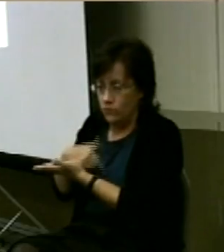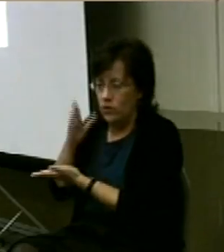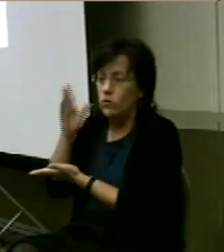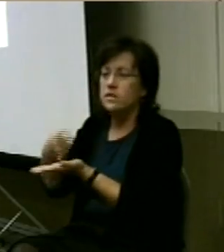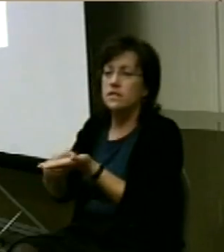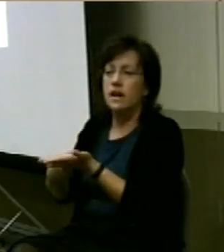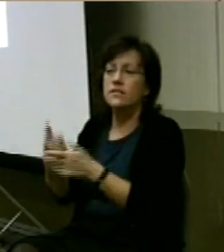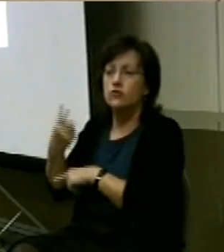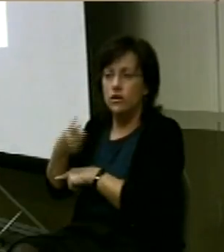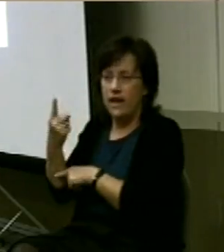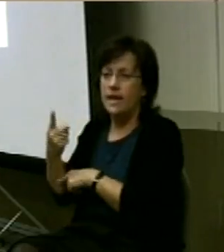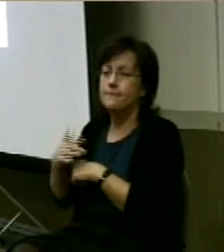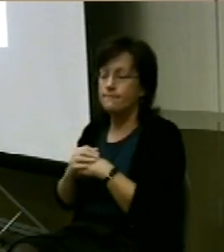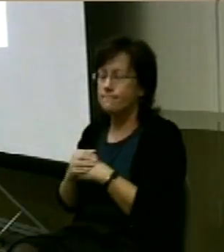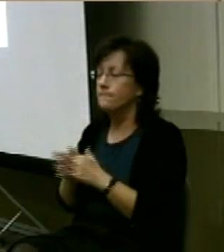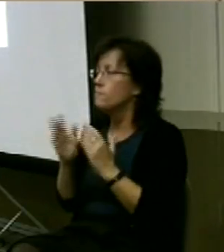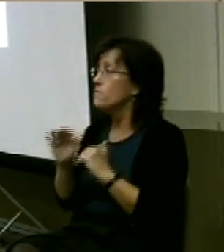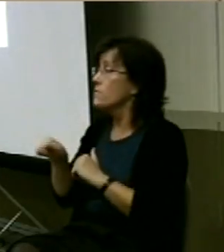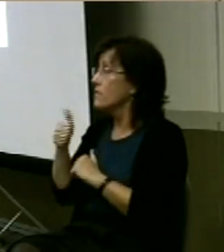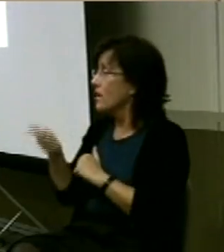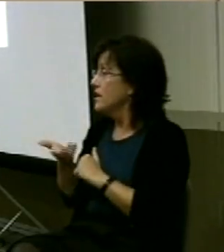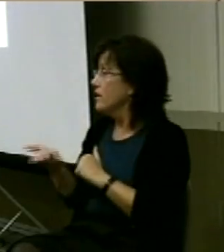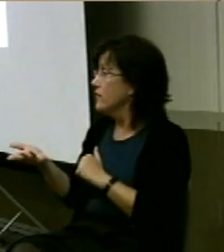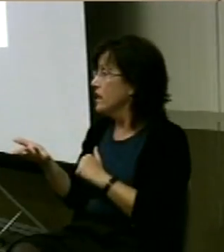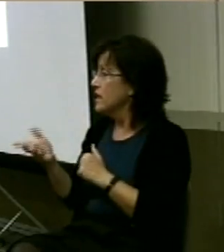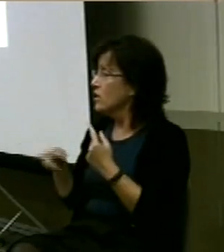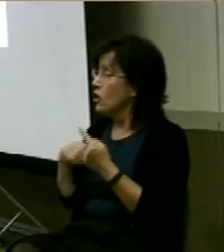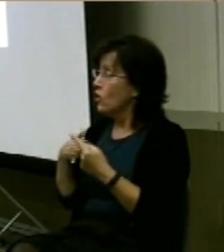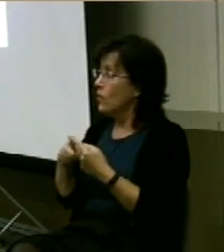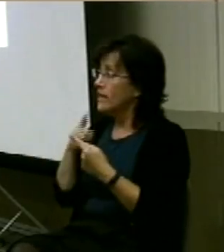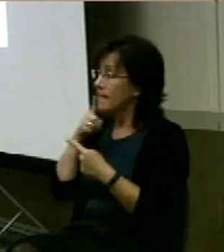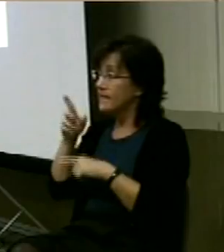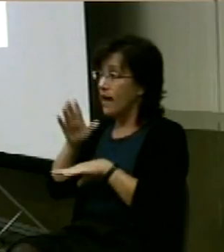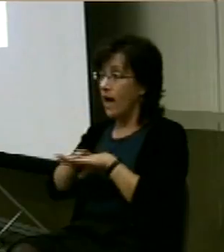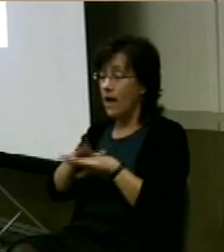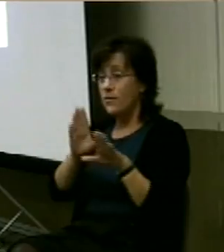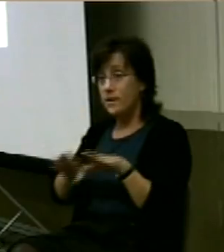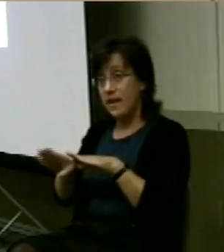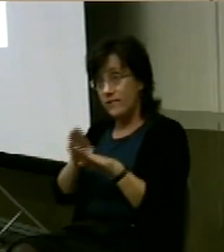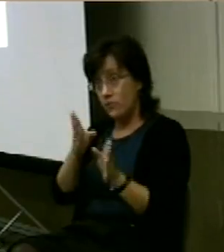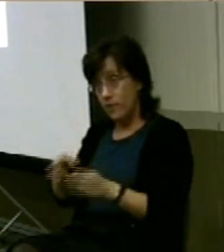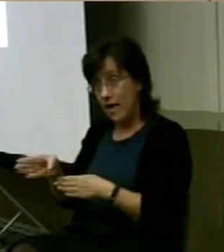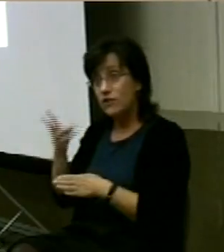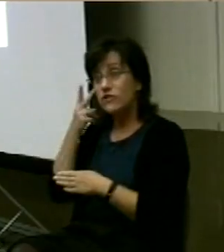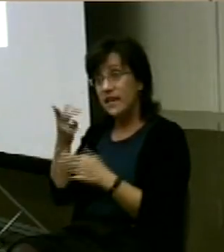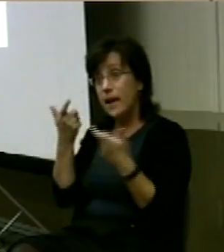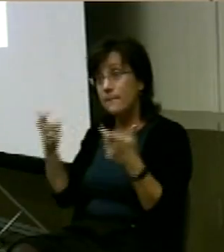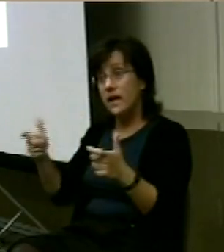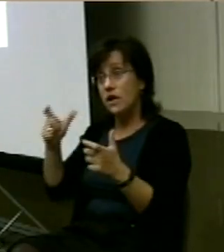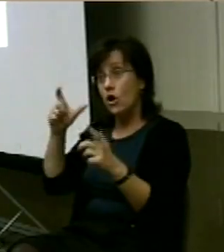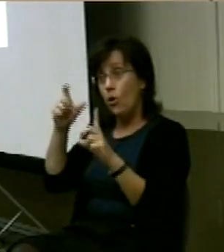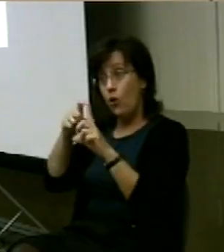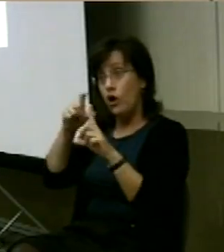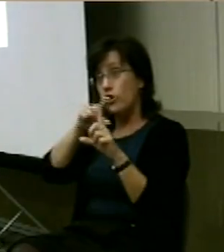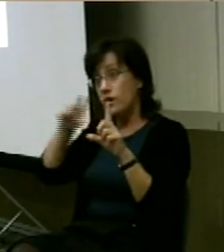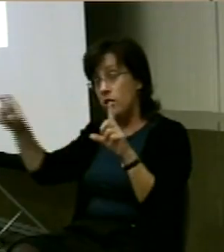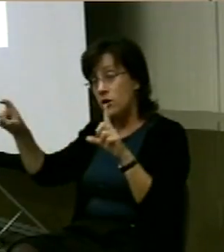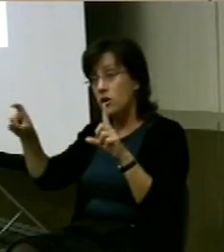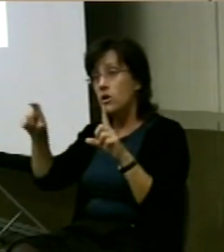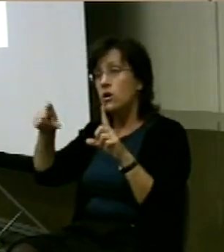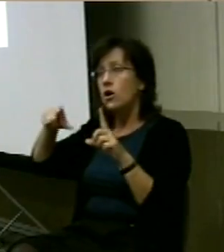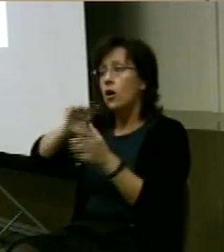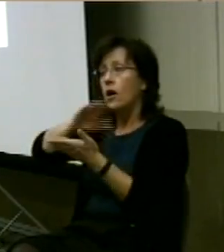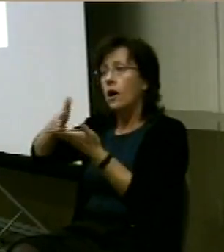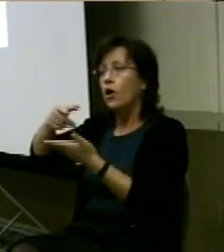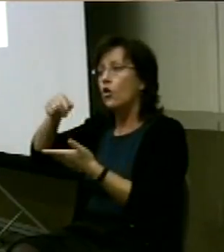today. Another thing is when it's on the behavior plan, you see this big word here, quantitatively describe